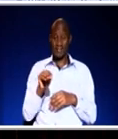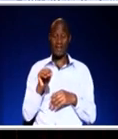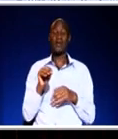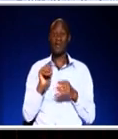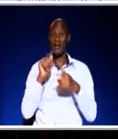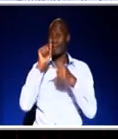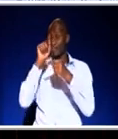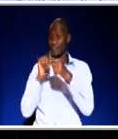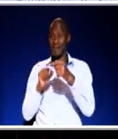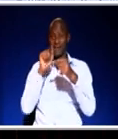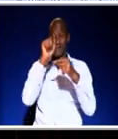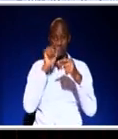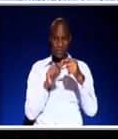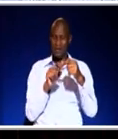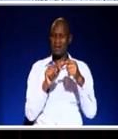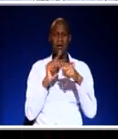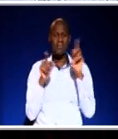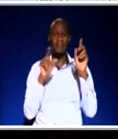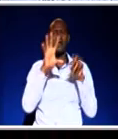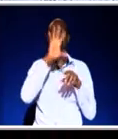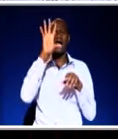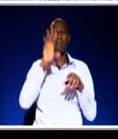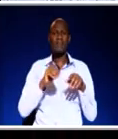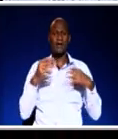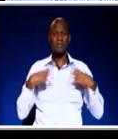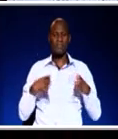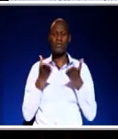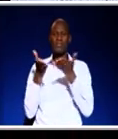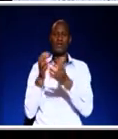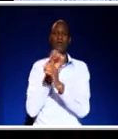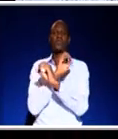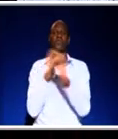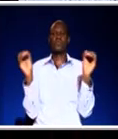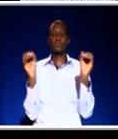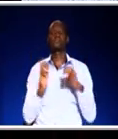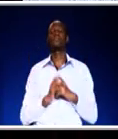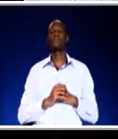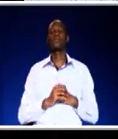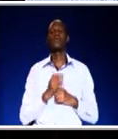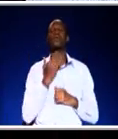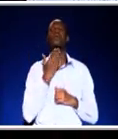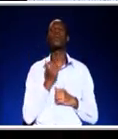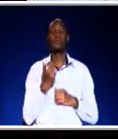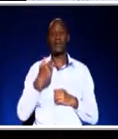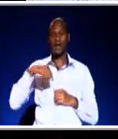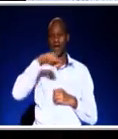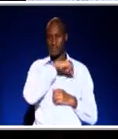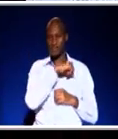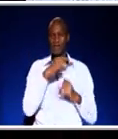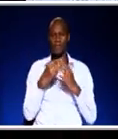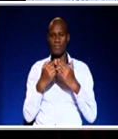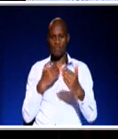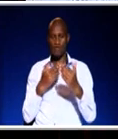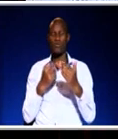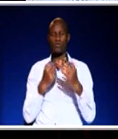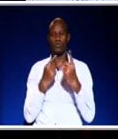divided, Africans were not involved in this conference. So I would want us, before we come to the terms of